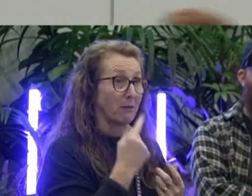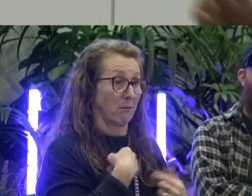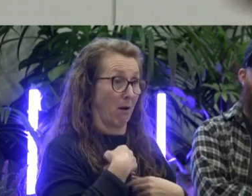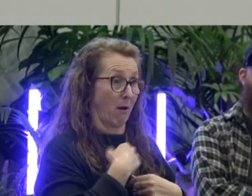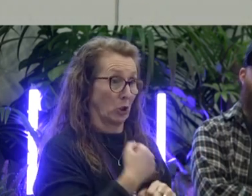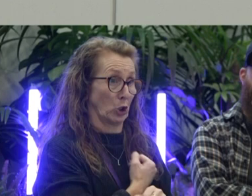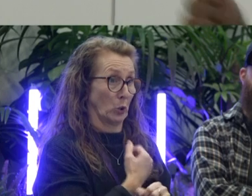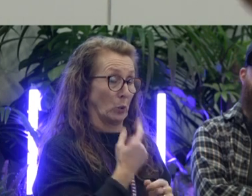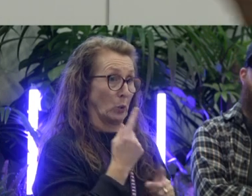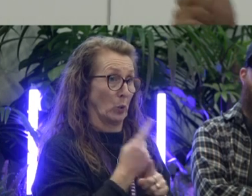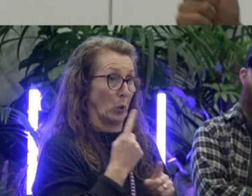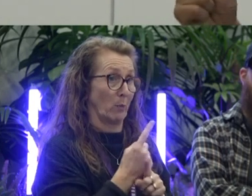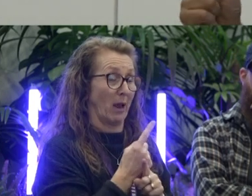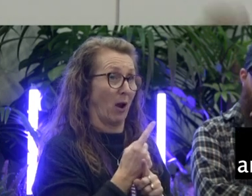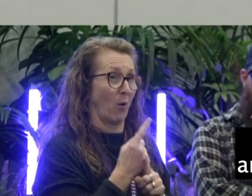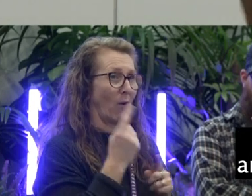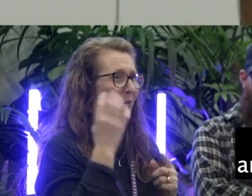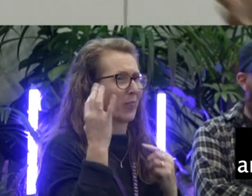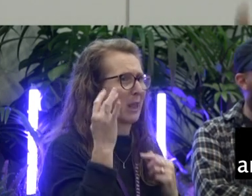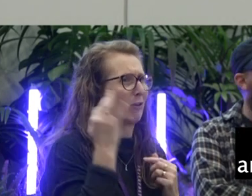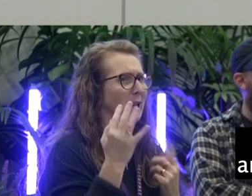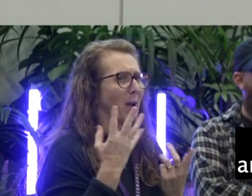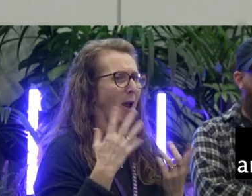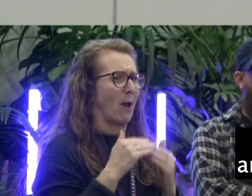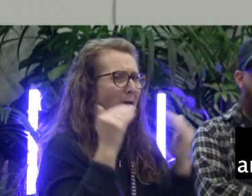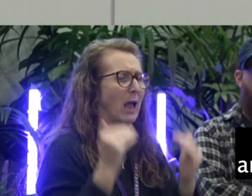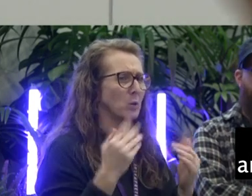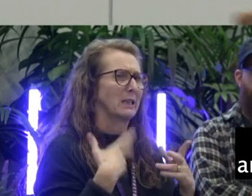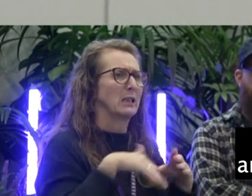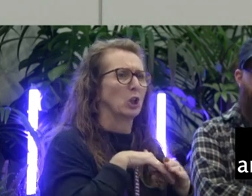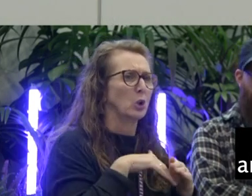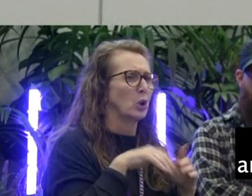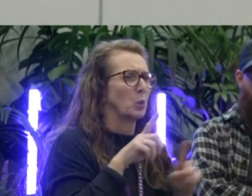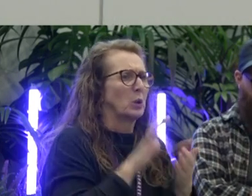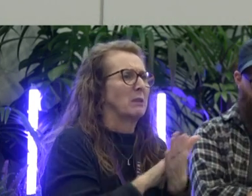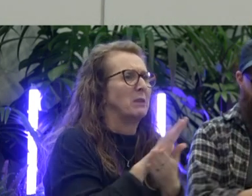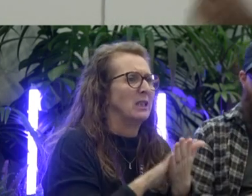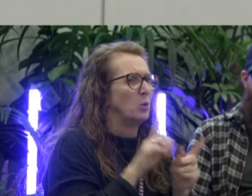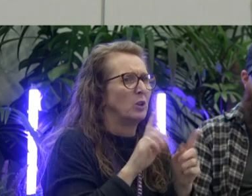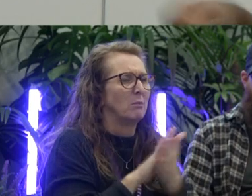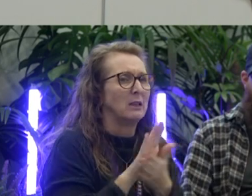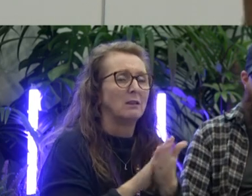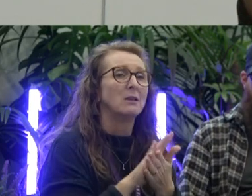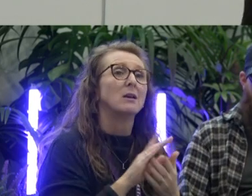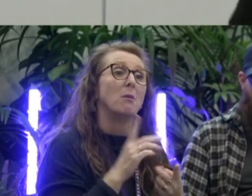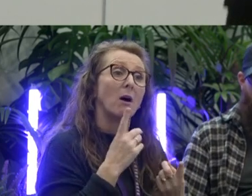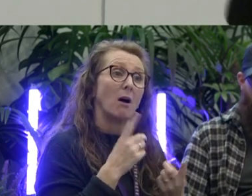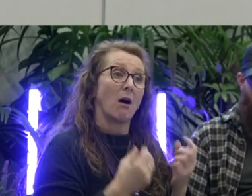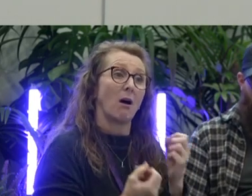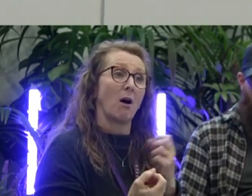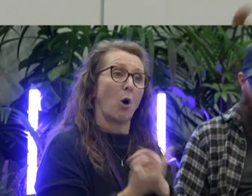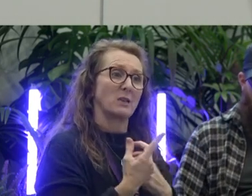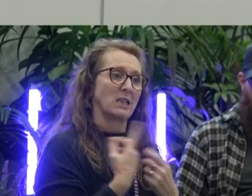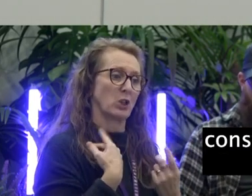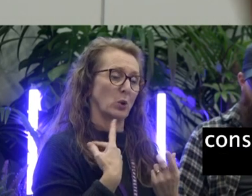day talking very, very ethereally about equity and inclusion and what those things might mean. But our chances to put